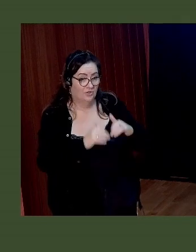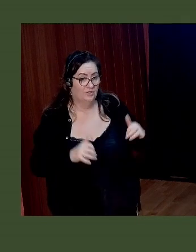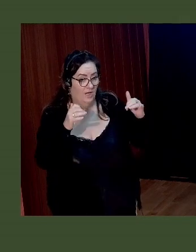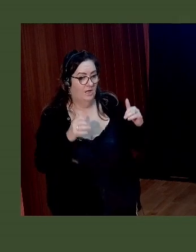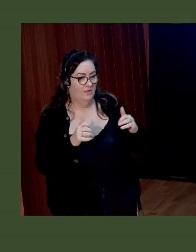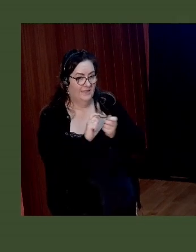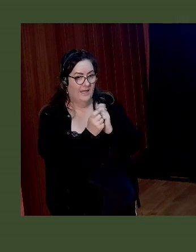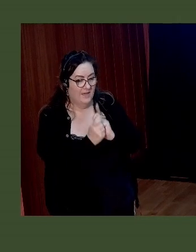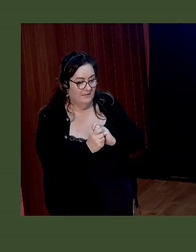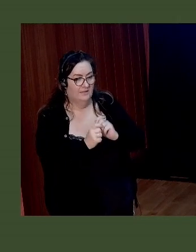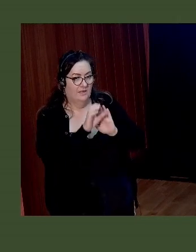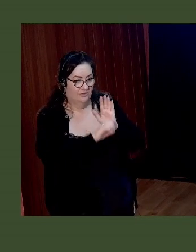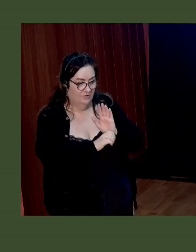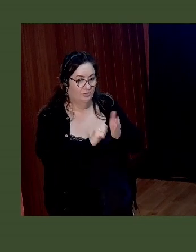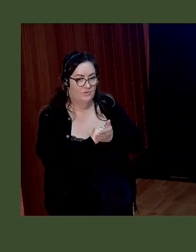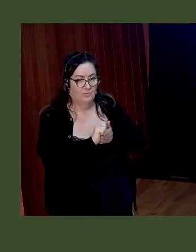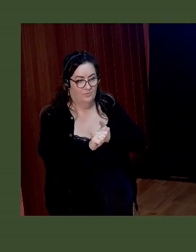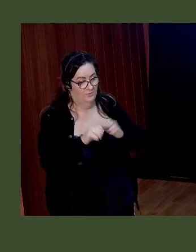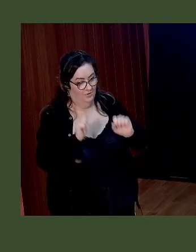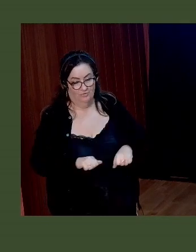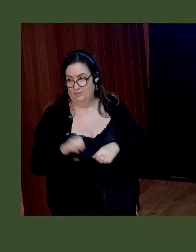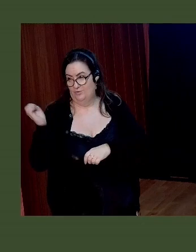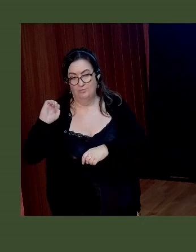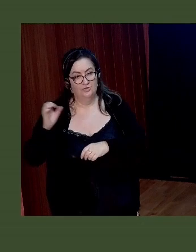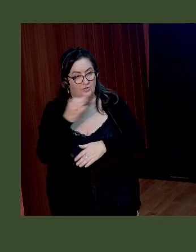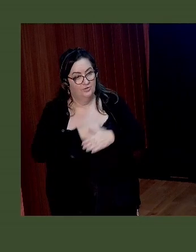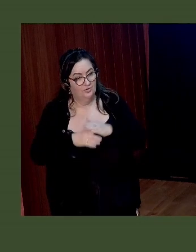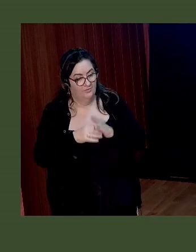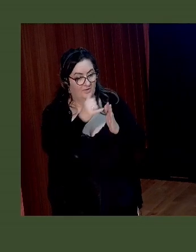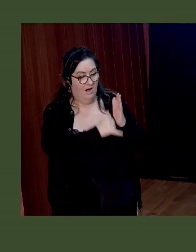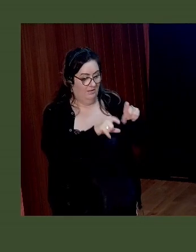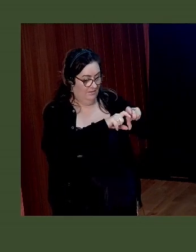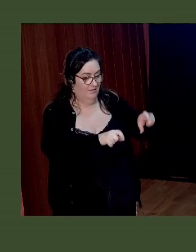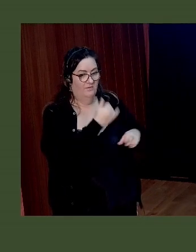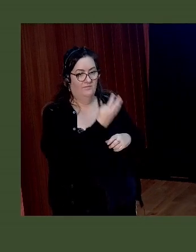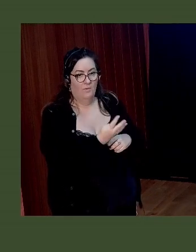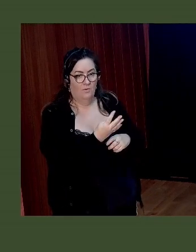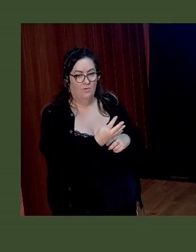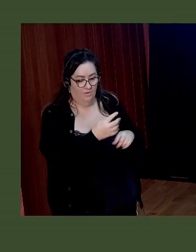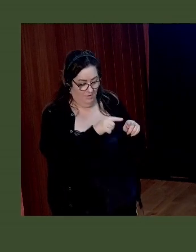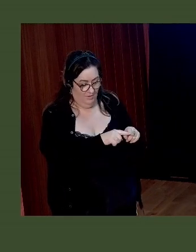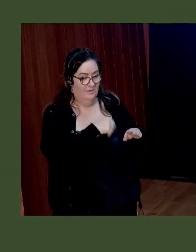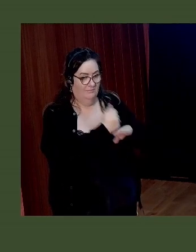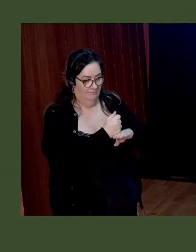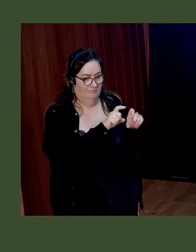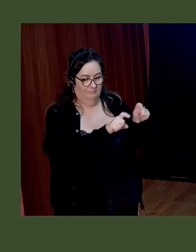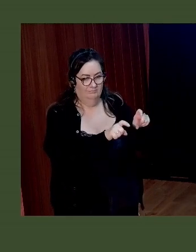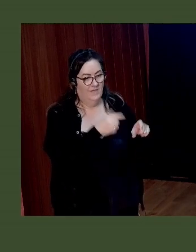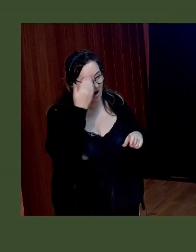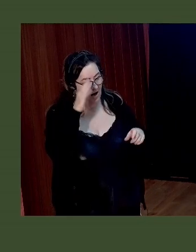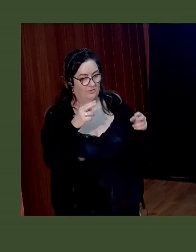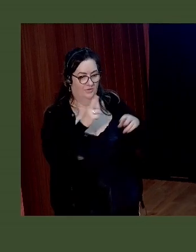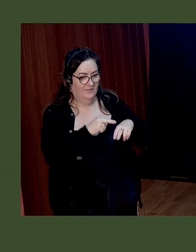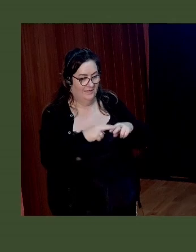amended constitution of the Free State was published, which had been agreed with the British government. Article 4 set out as follows.